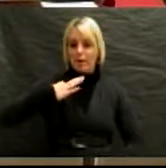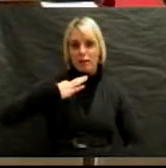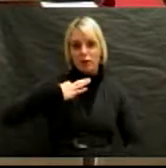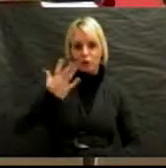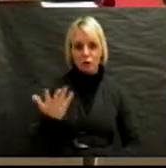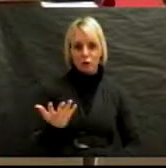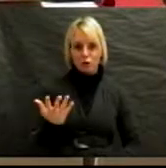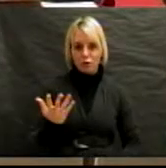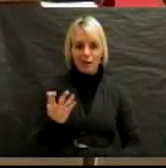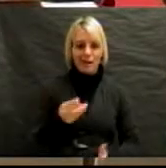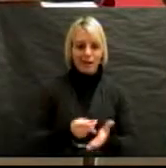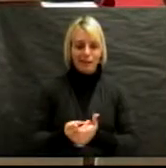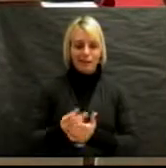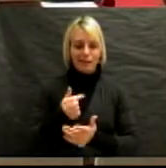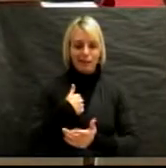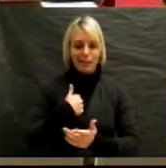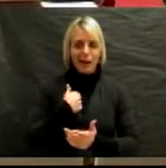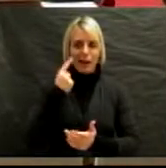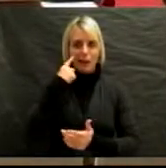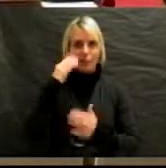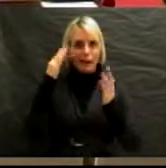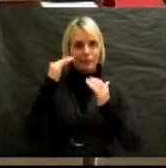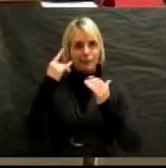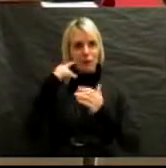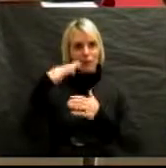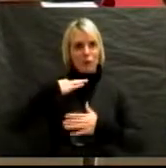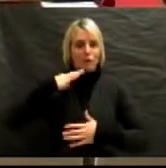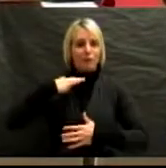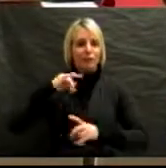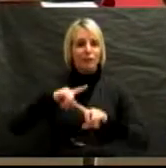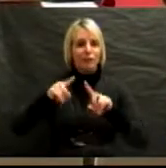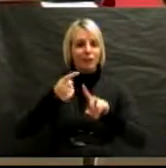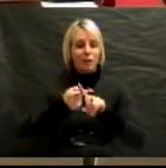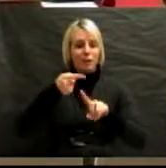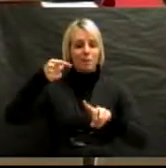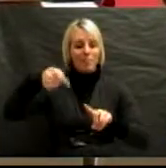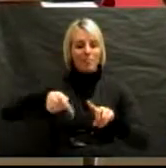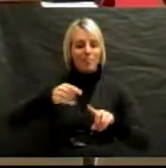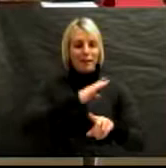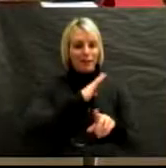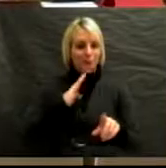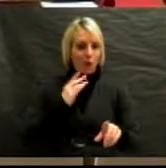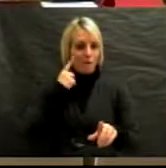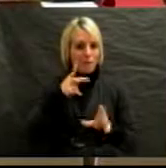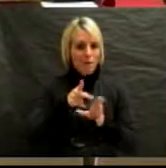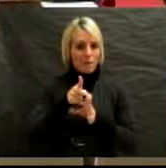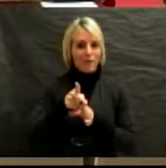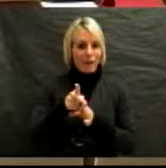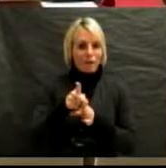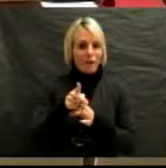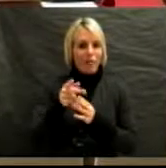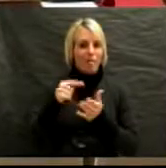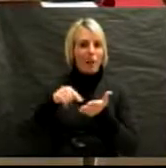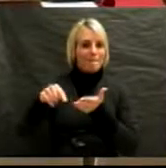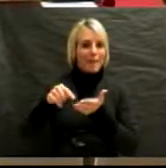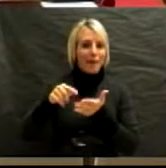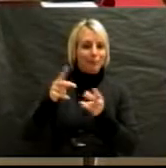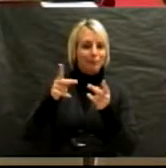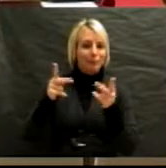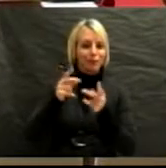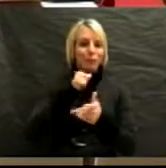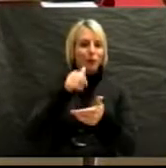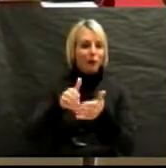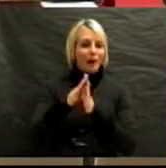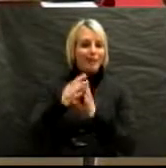different than they are for a professional paid position. We don't ask our teachers to be volunteers. And while I